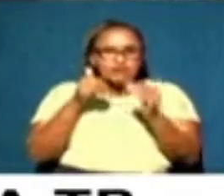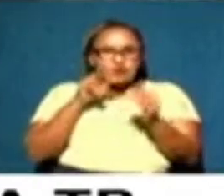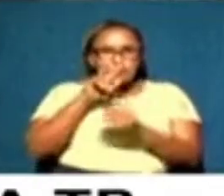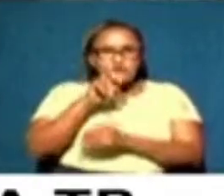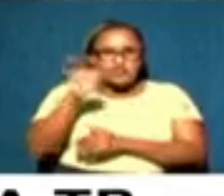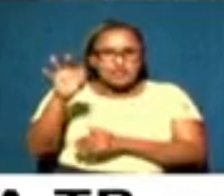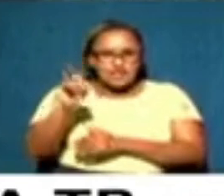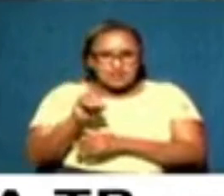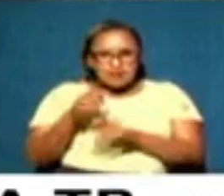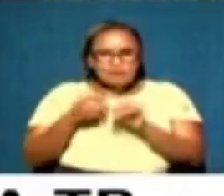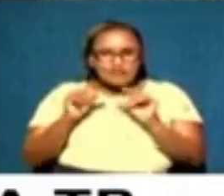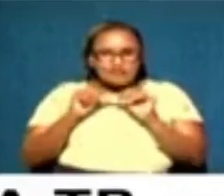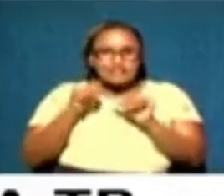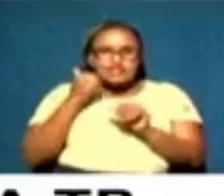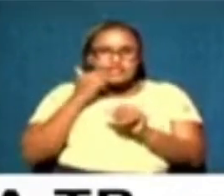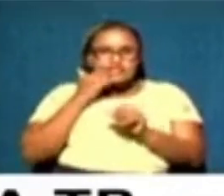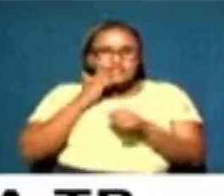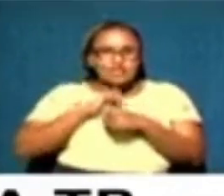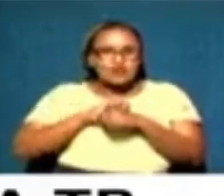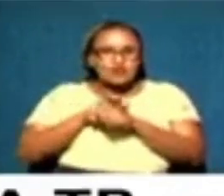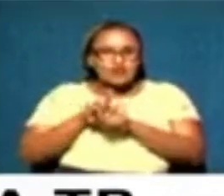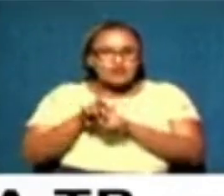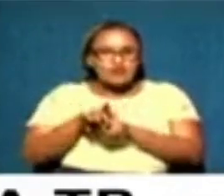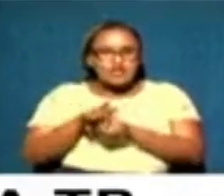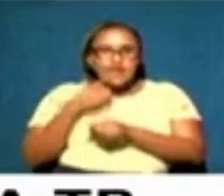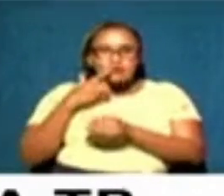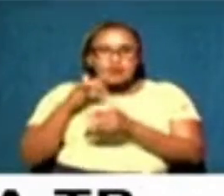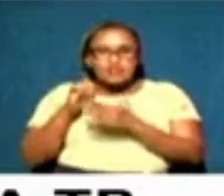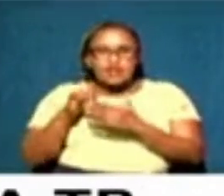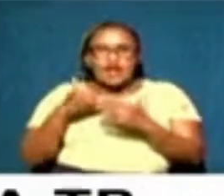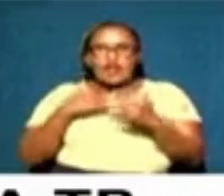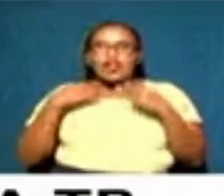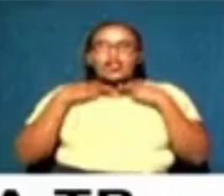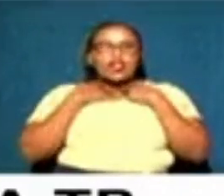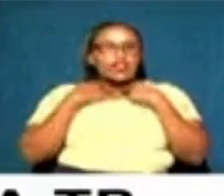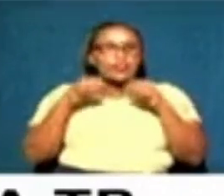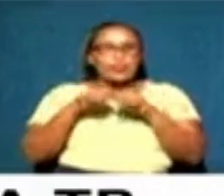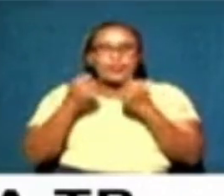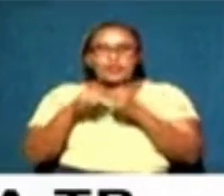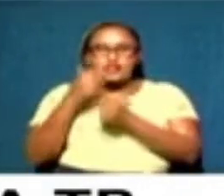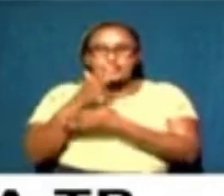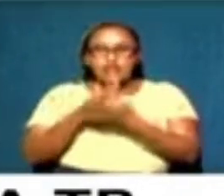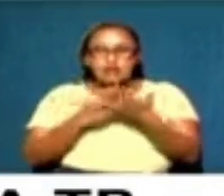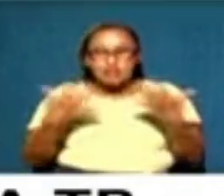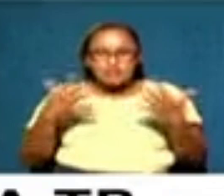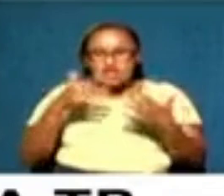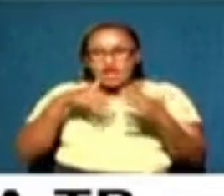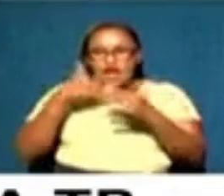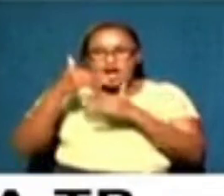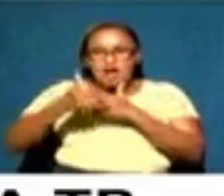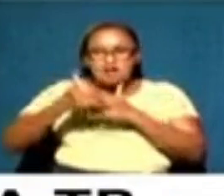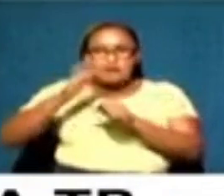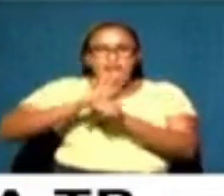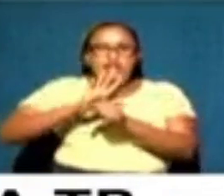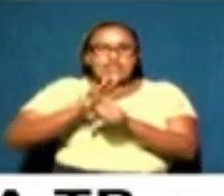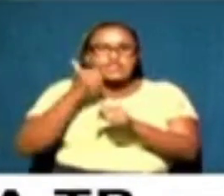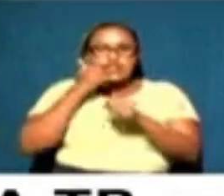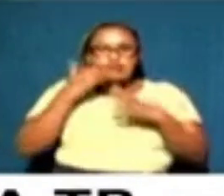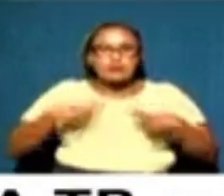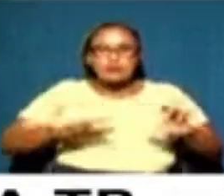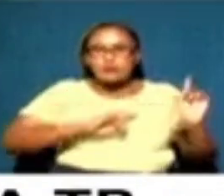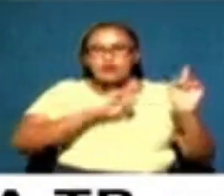etatu no mūrimū wa COVID-19 ukirikana ni watharalirie makinya mamwe thutha wa arwaru aingi kuremwo guthii